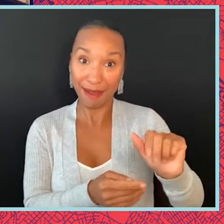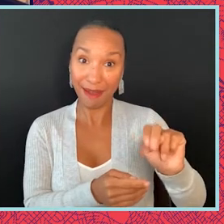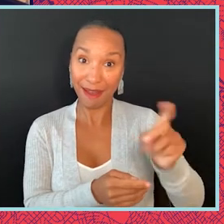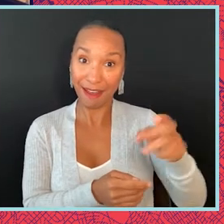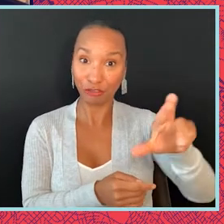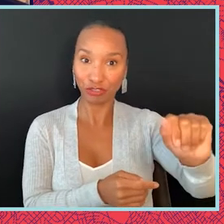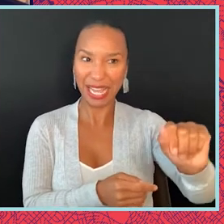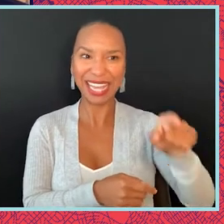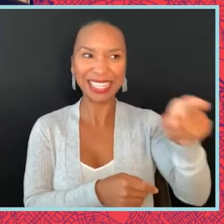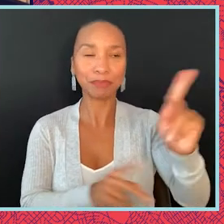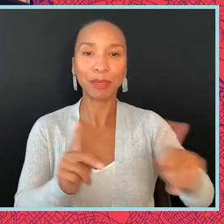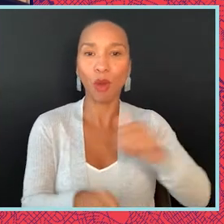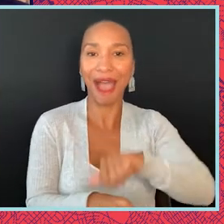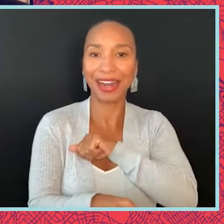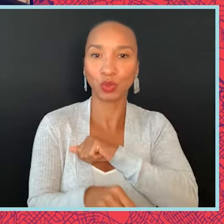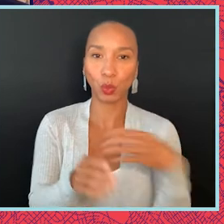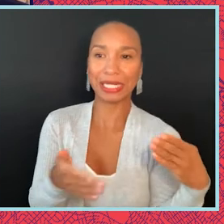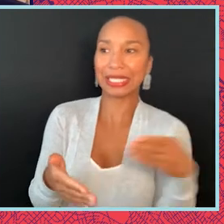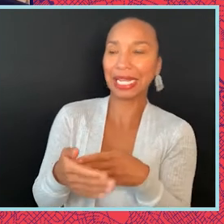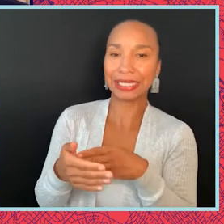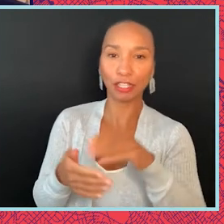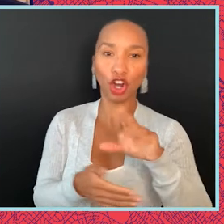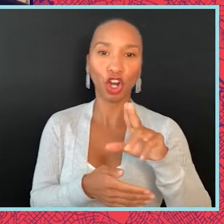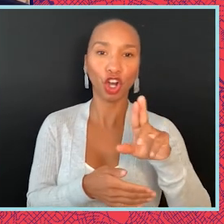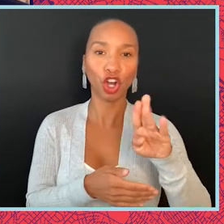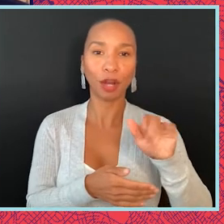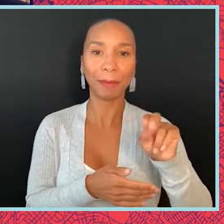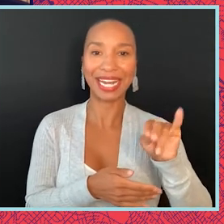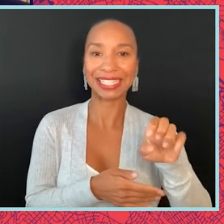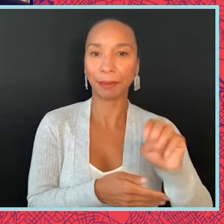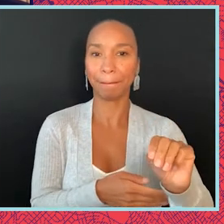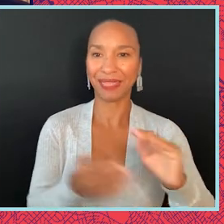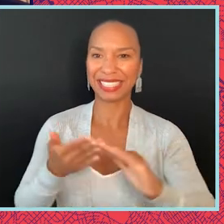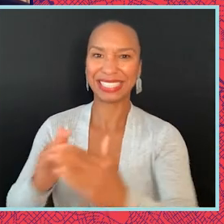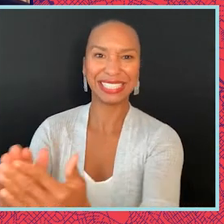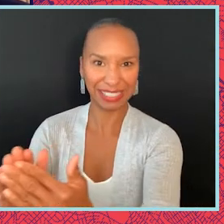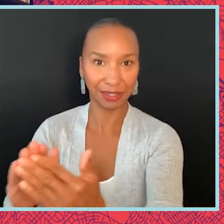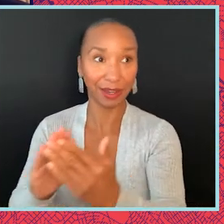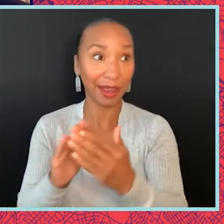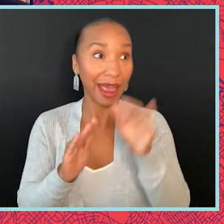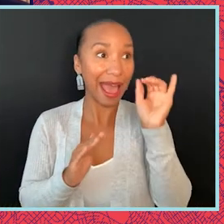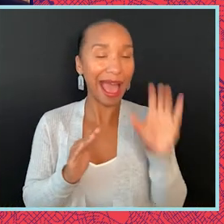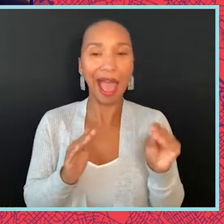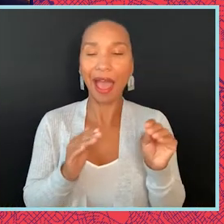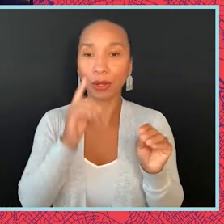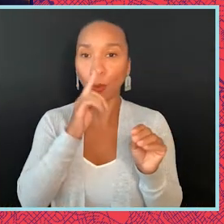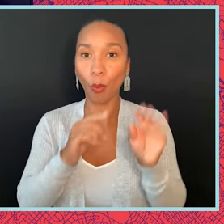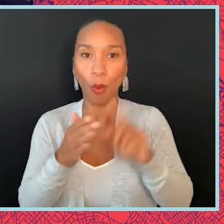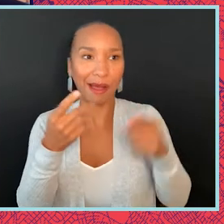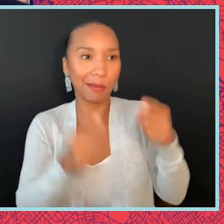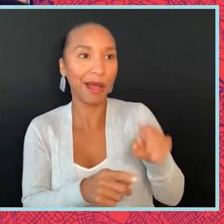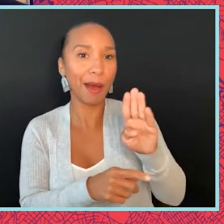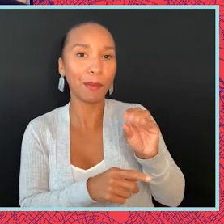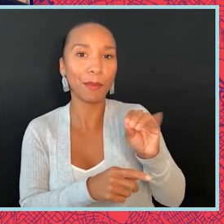sort of anti-urbanism and the sprawl of, you know, the urban city of Boise out, and